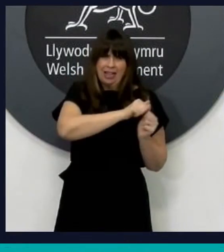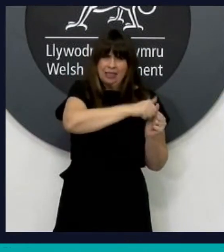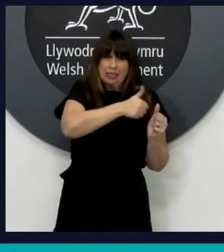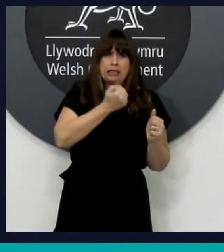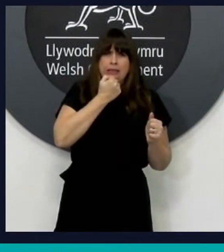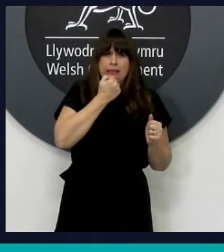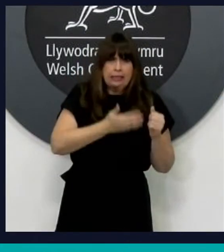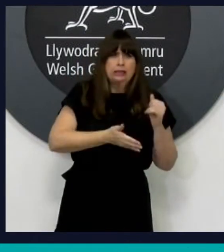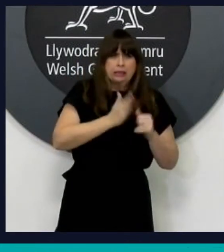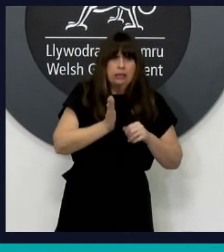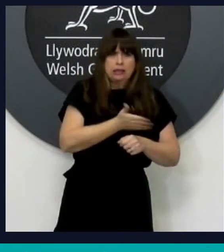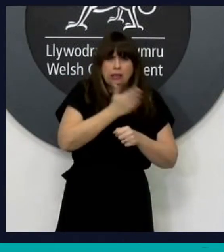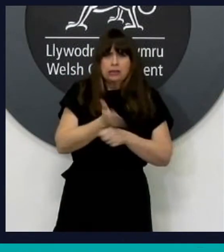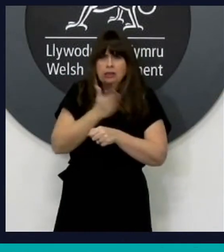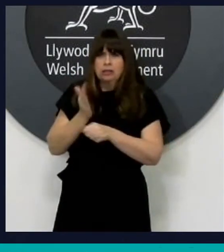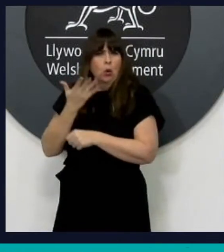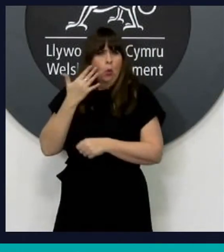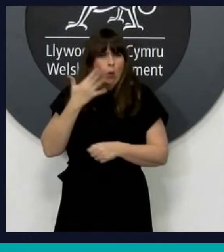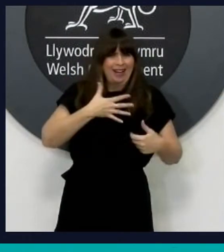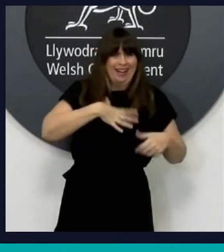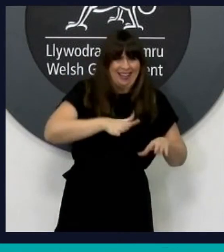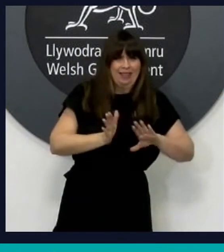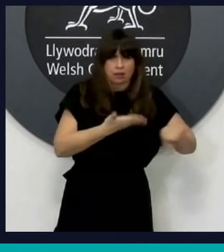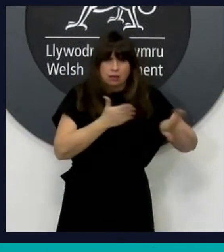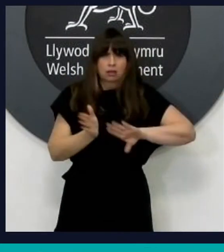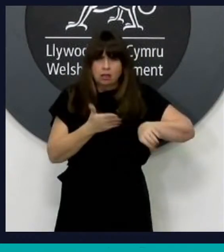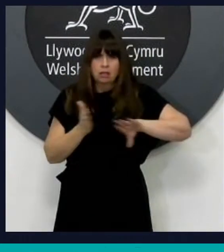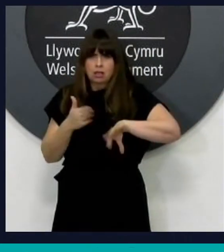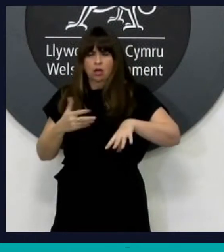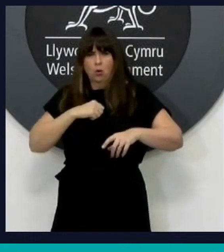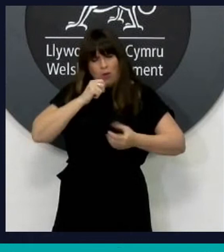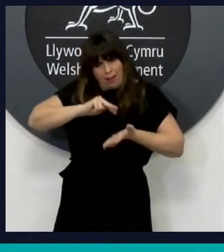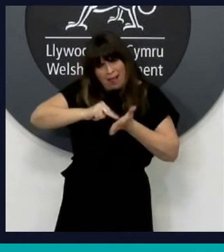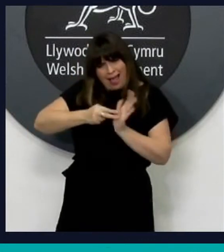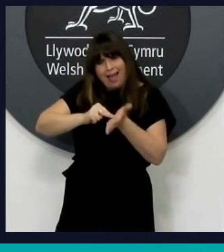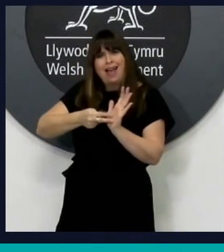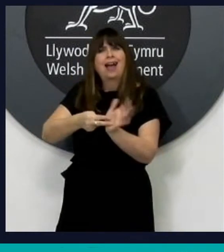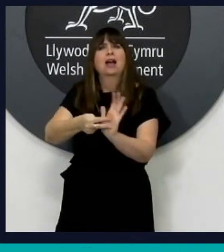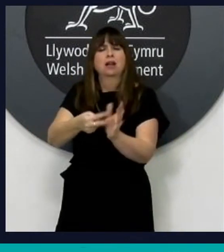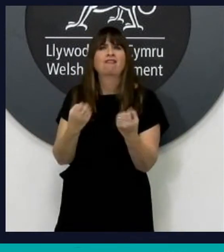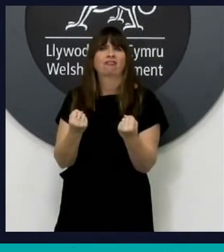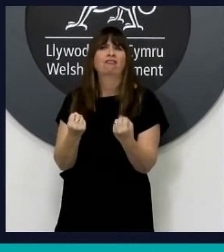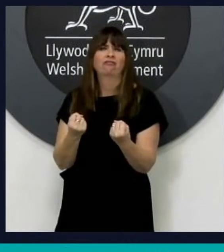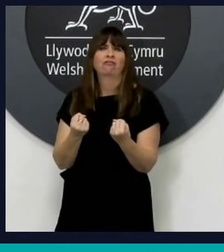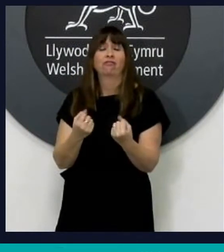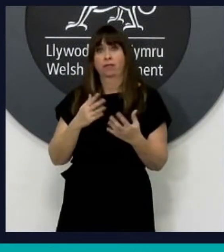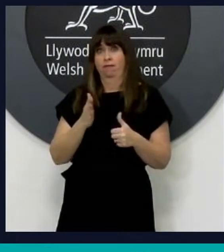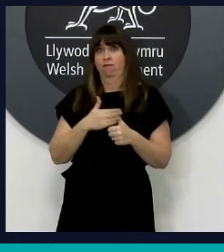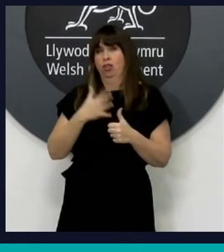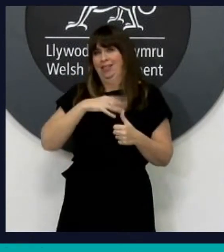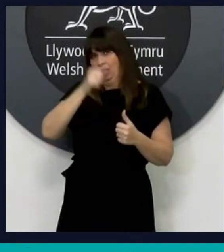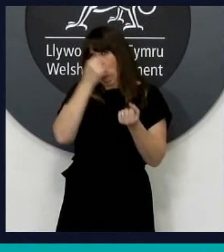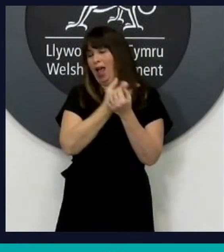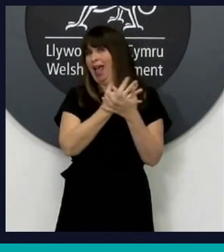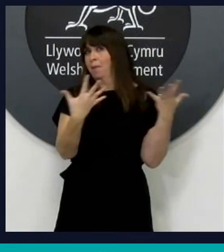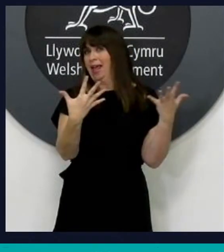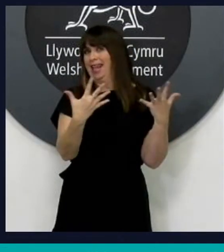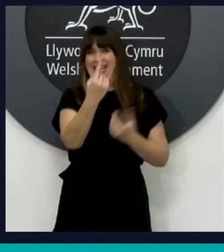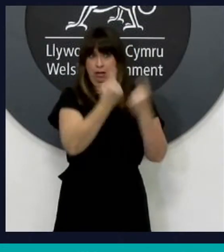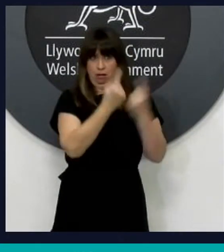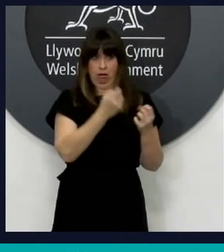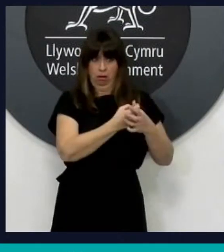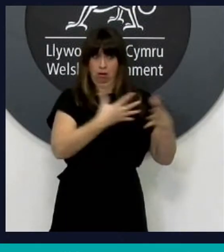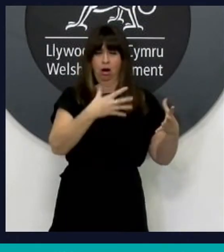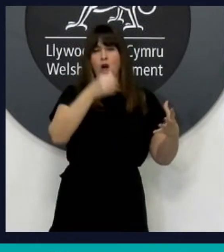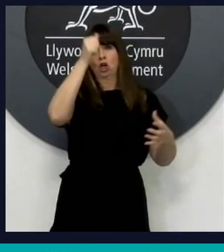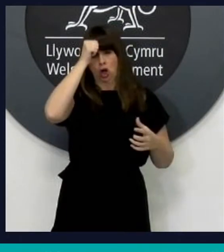all weekend, as I say, but once we know what we have at our disposal in terms of teams, then we will be able to give